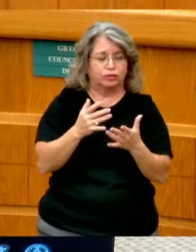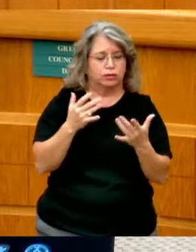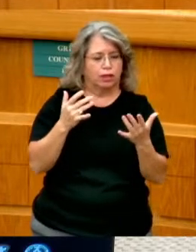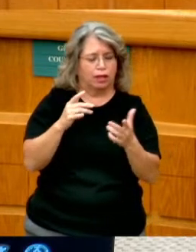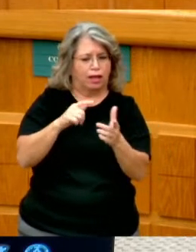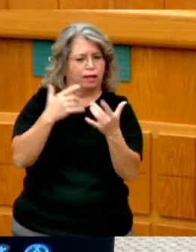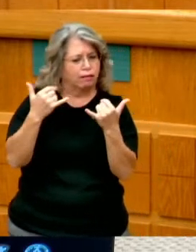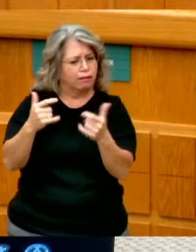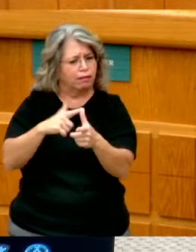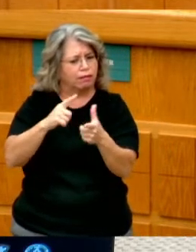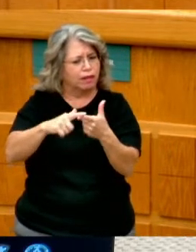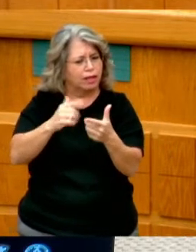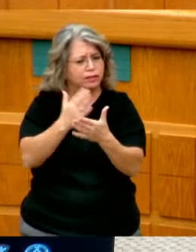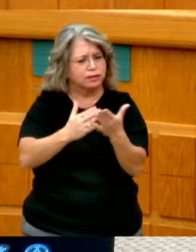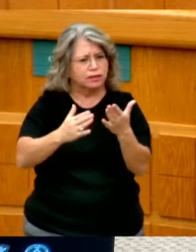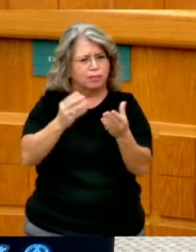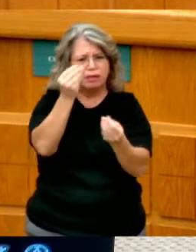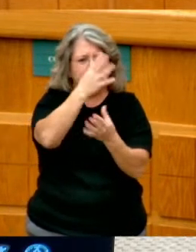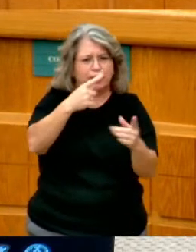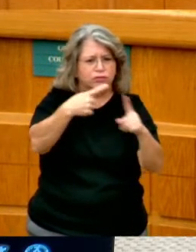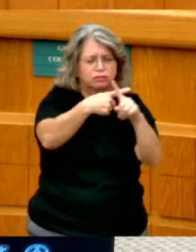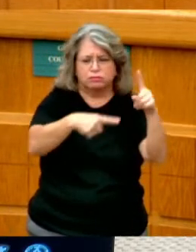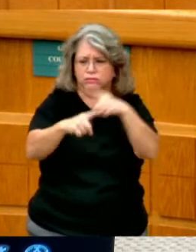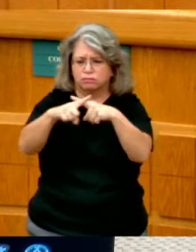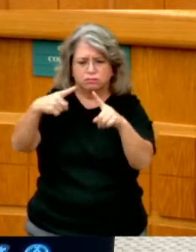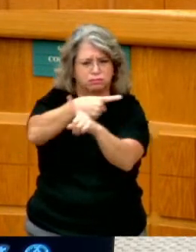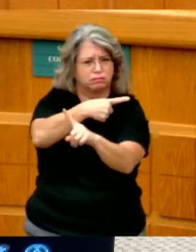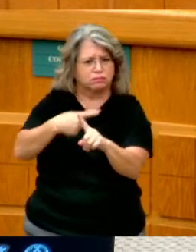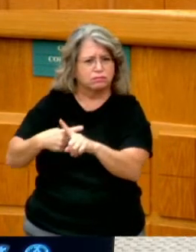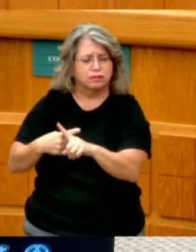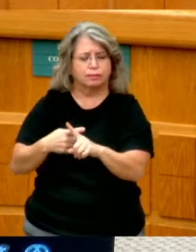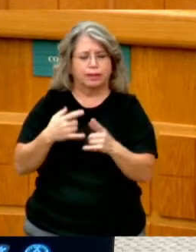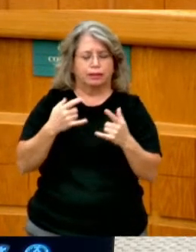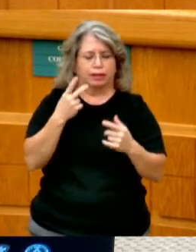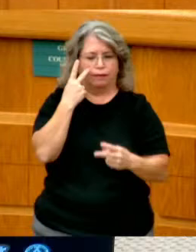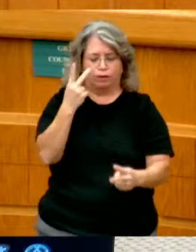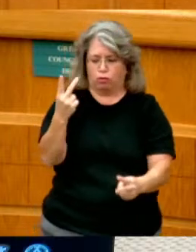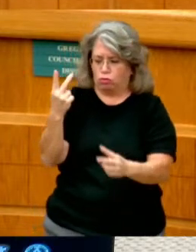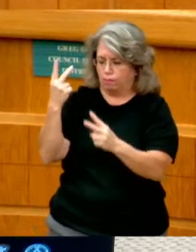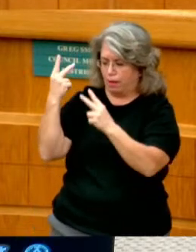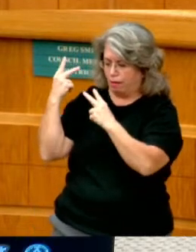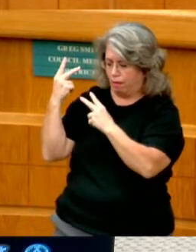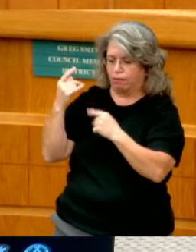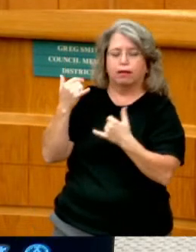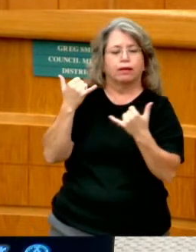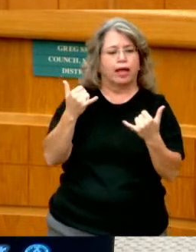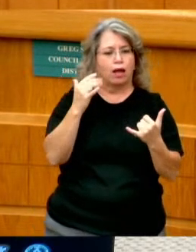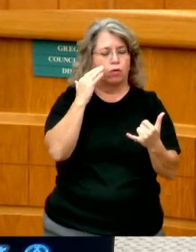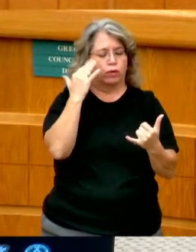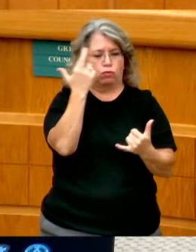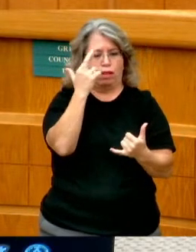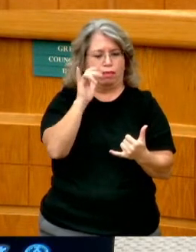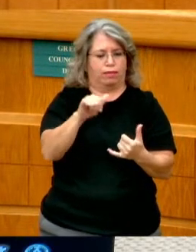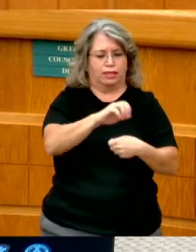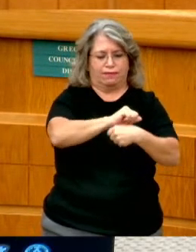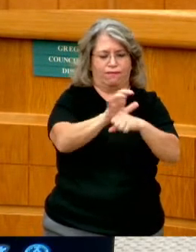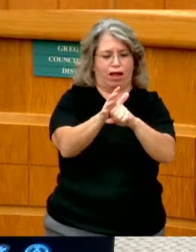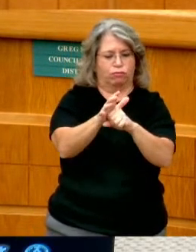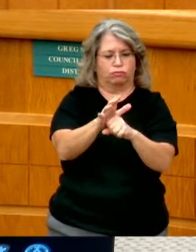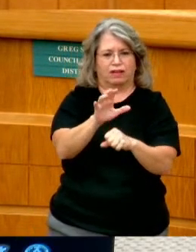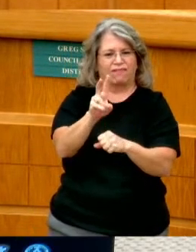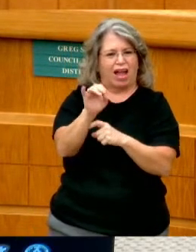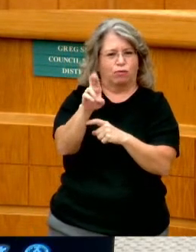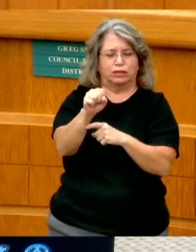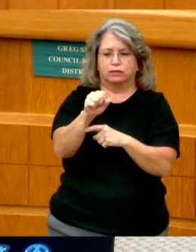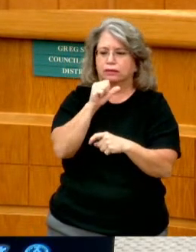know now it's because the virus is like no other that we have ever experienced. And we